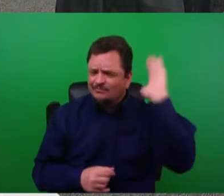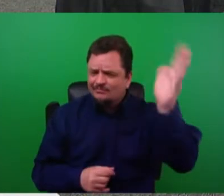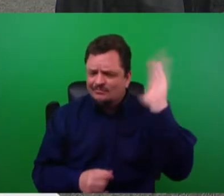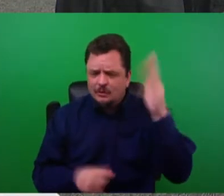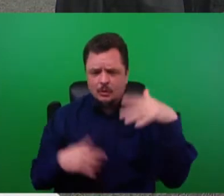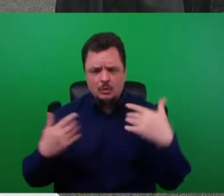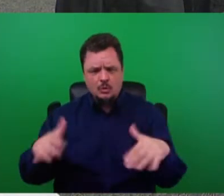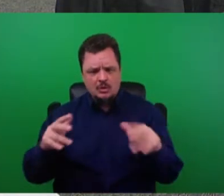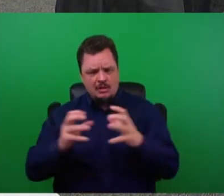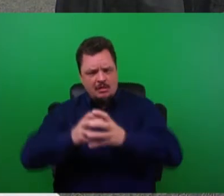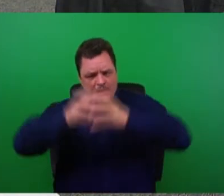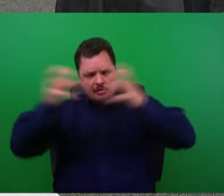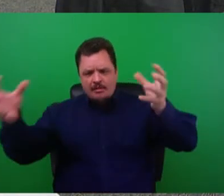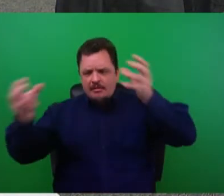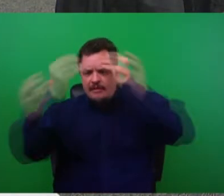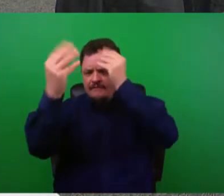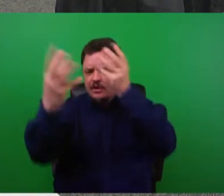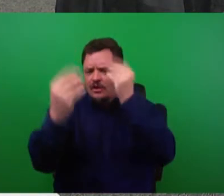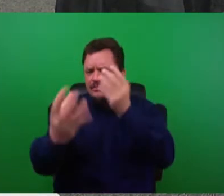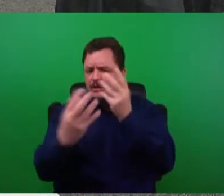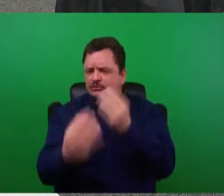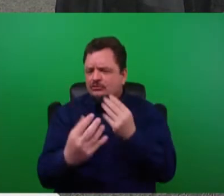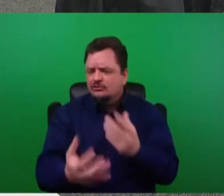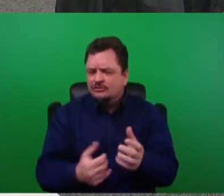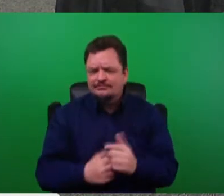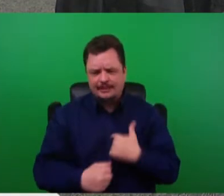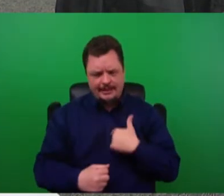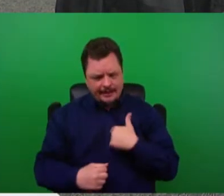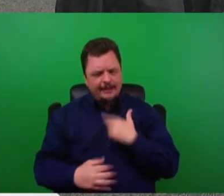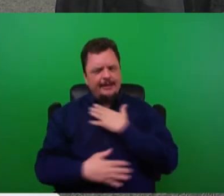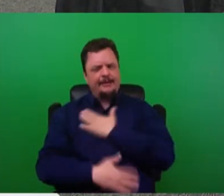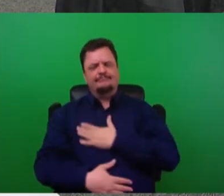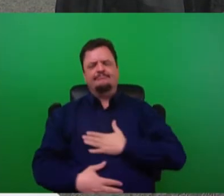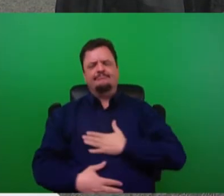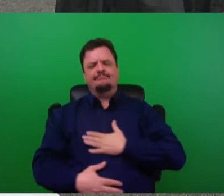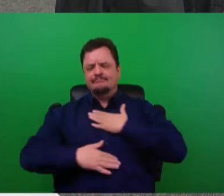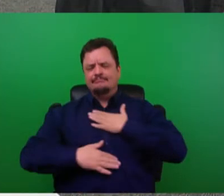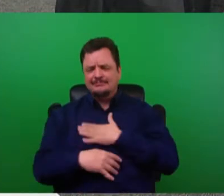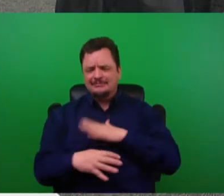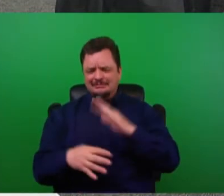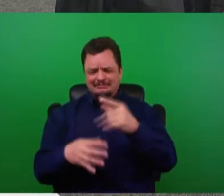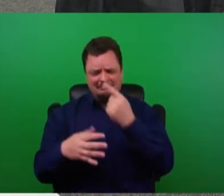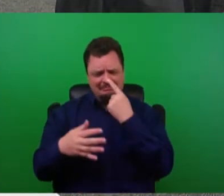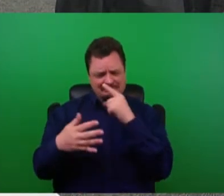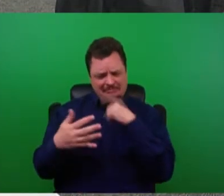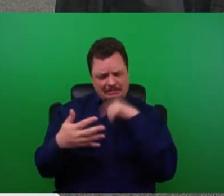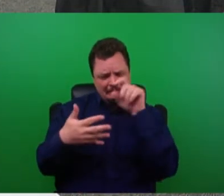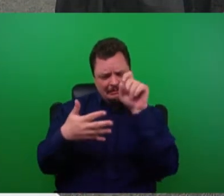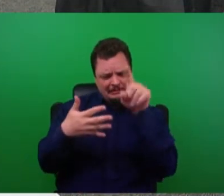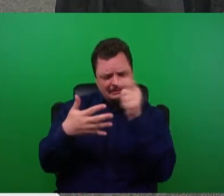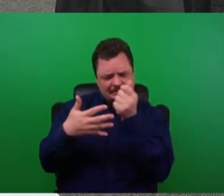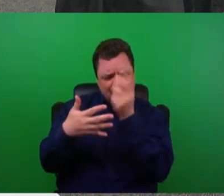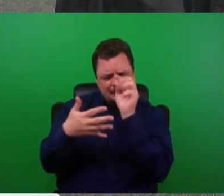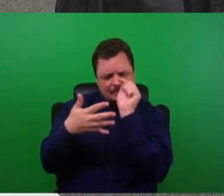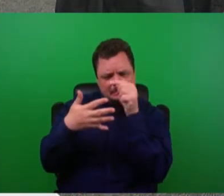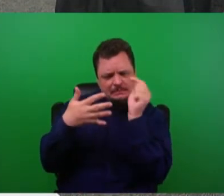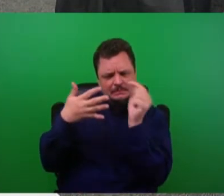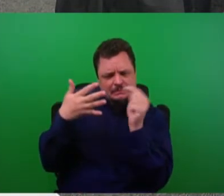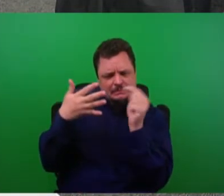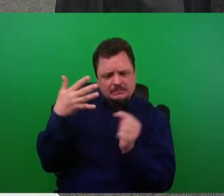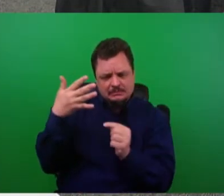and I appreciate it. Can you just a few specific questions? How many times has Narcan been used in